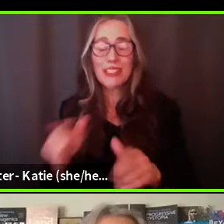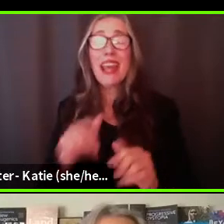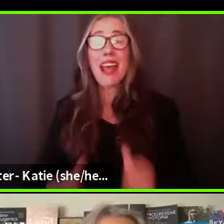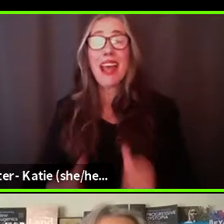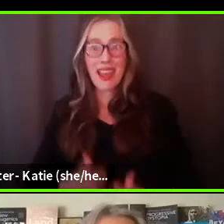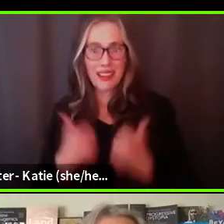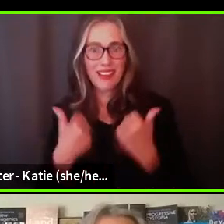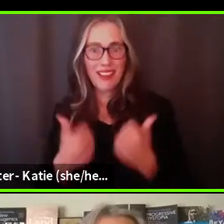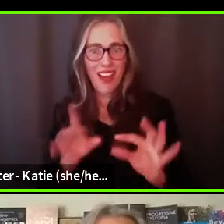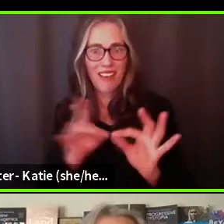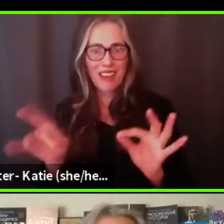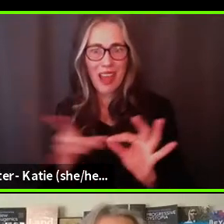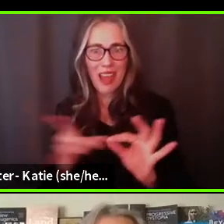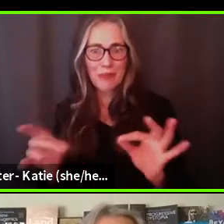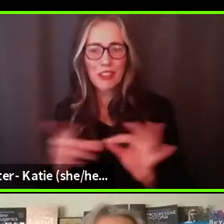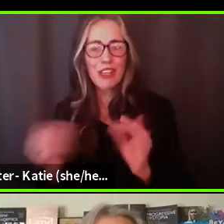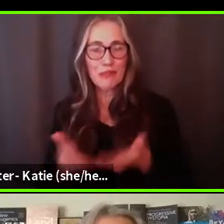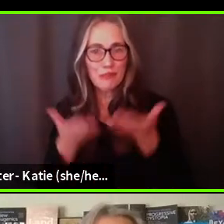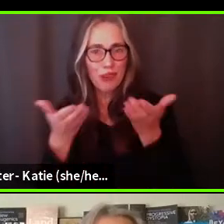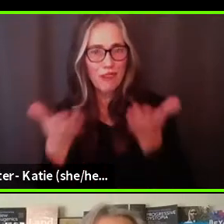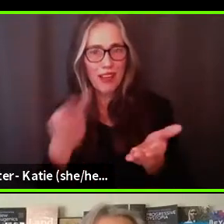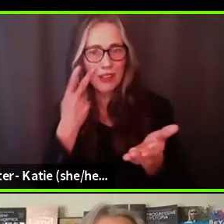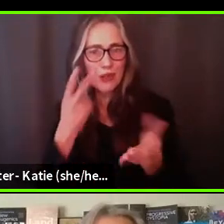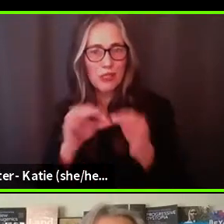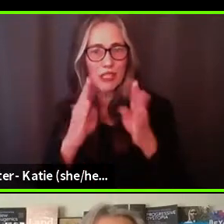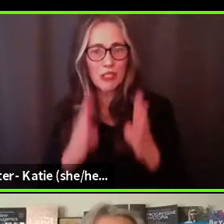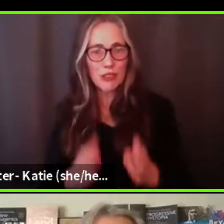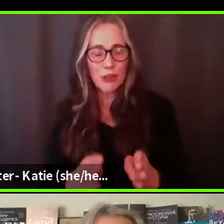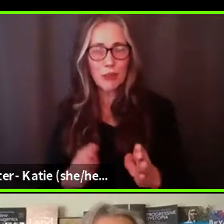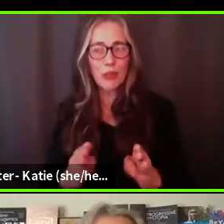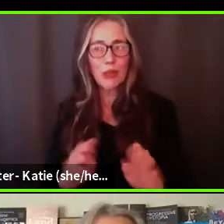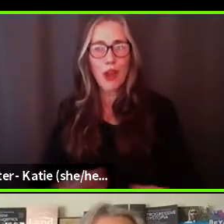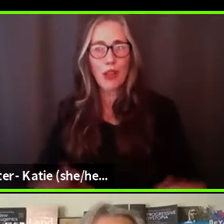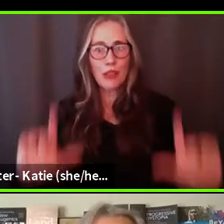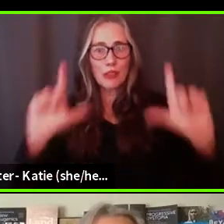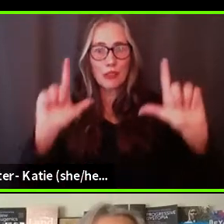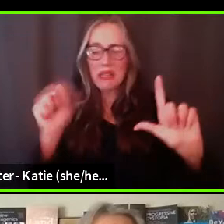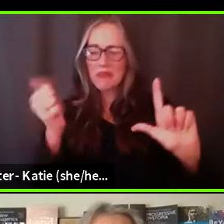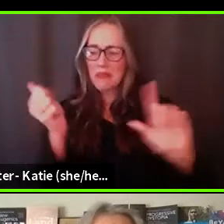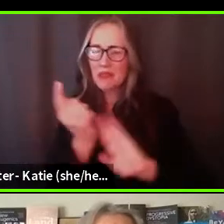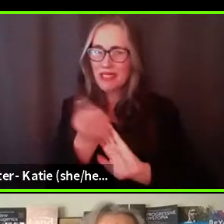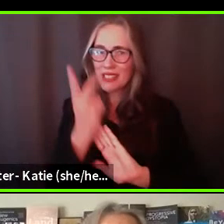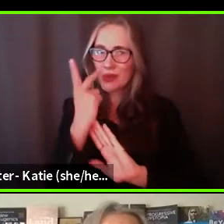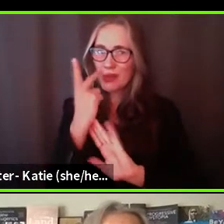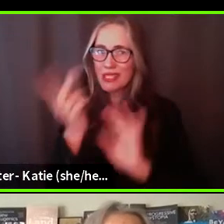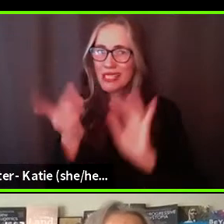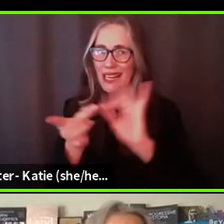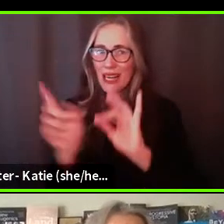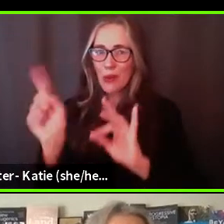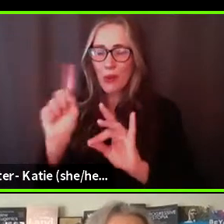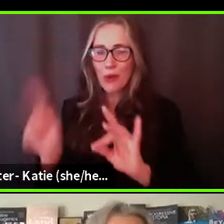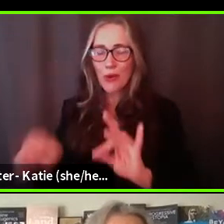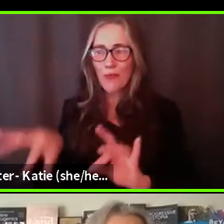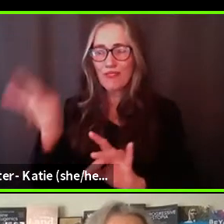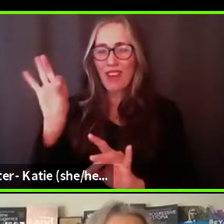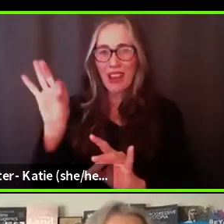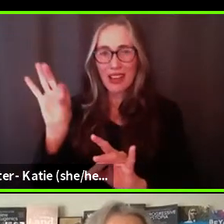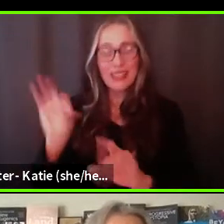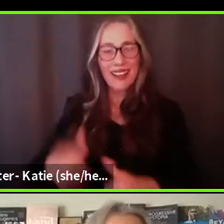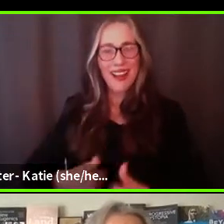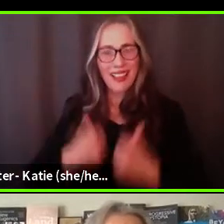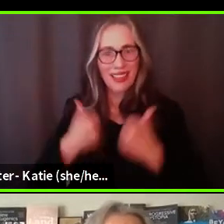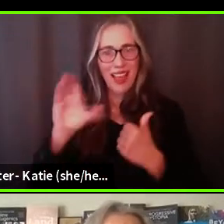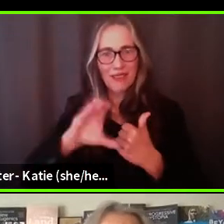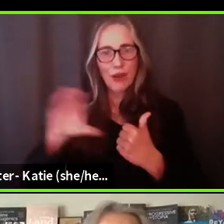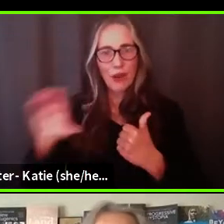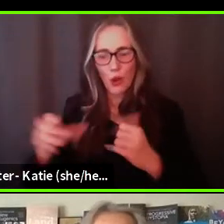that interpreters are on the screen and you will see in about 10 seconds the link to the live captioning in the chat i will